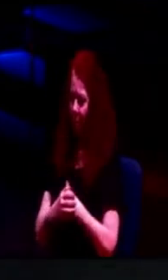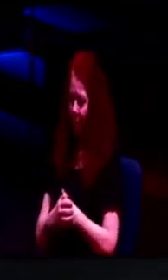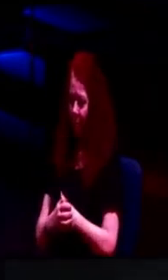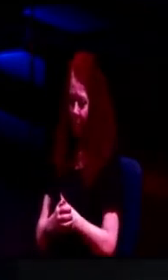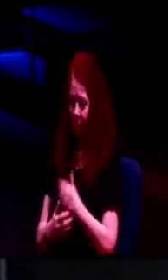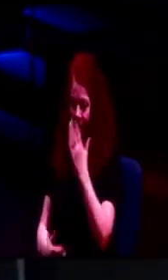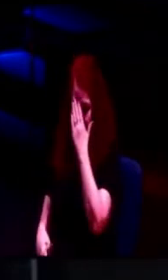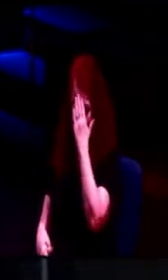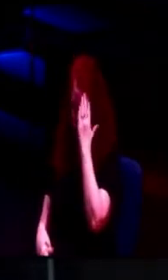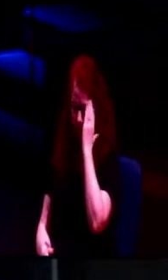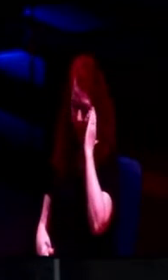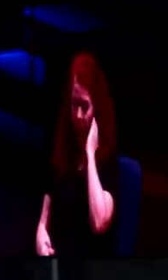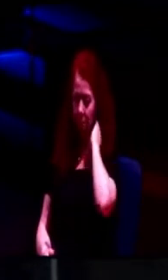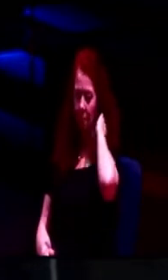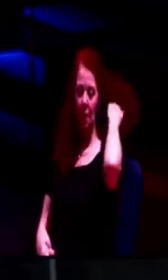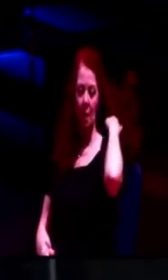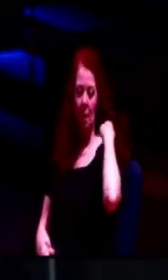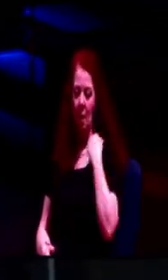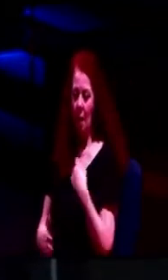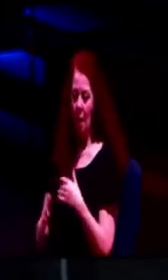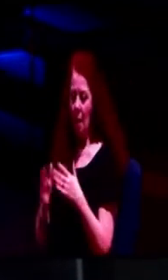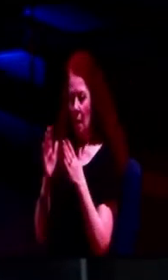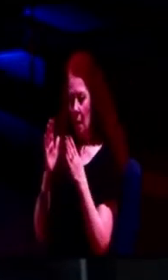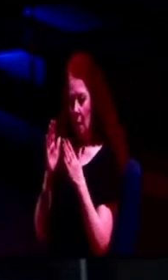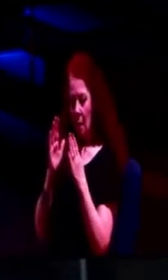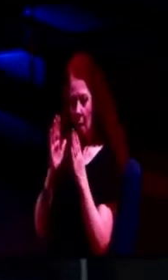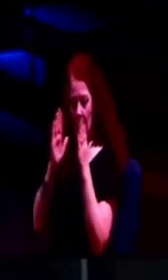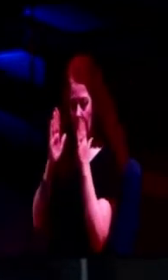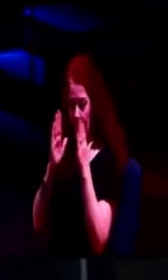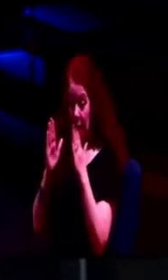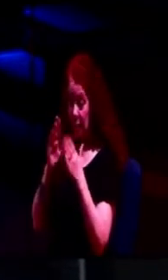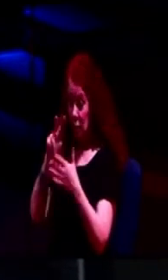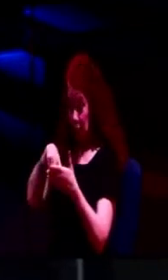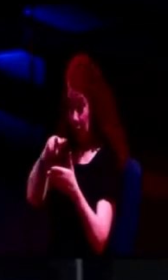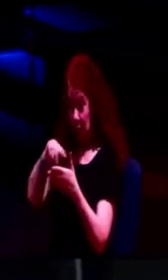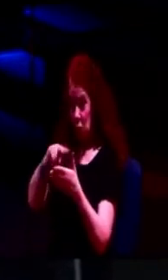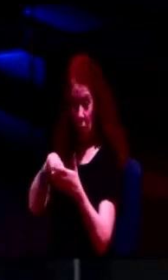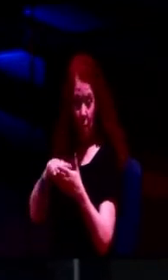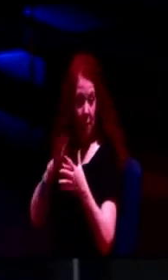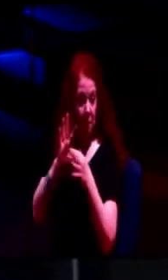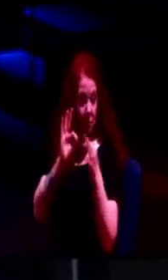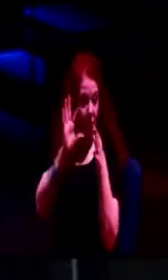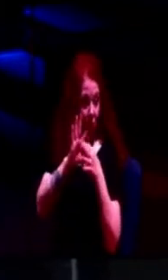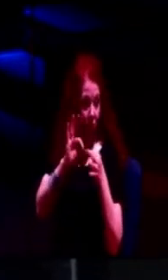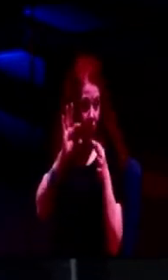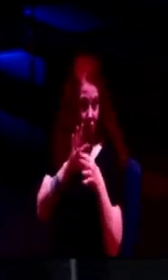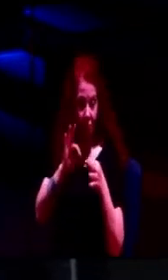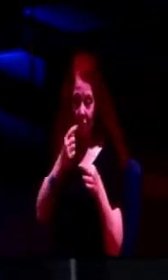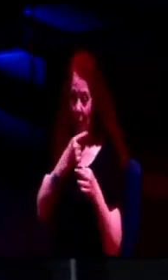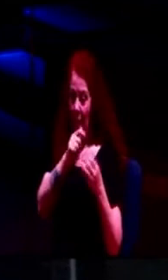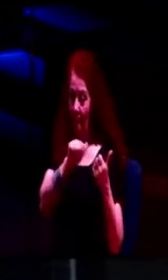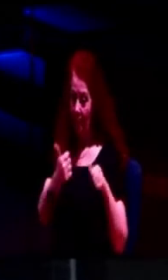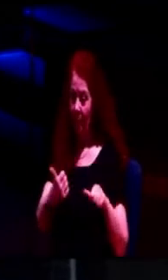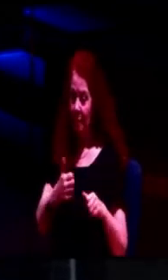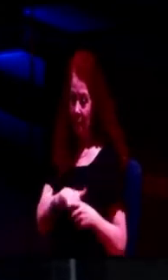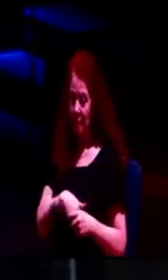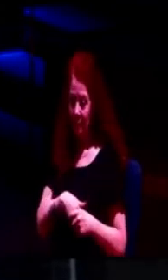missing out on. Listen to the stories of these people getting baptized a few minutes from now.